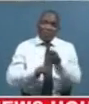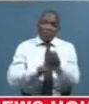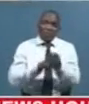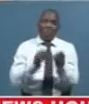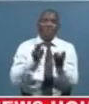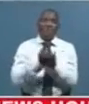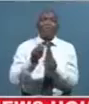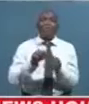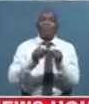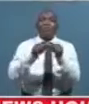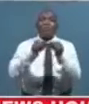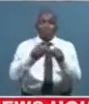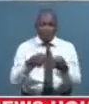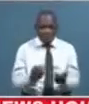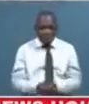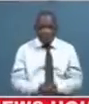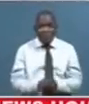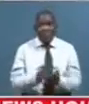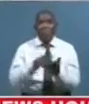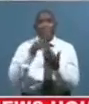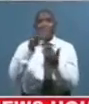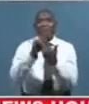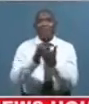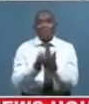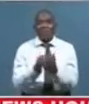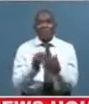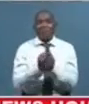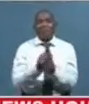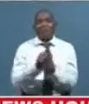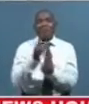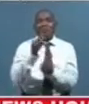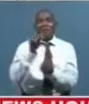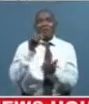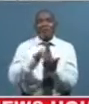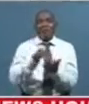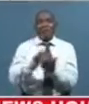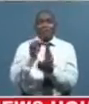university's infrastructure projects with $30,000.